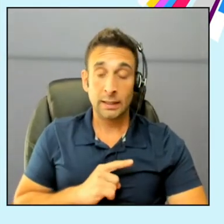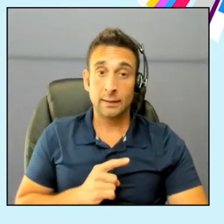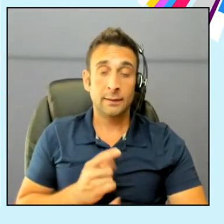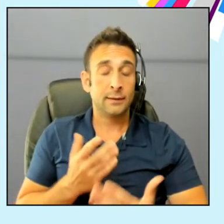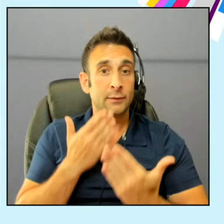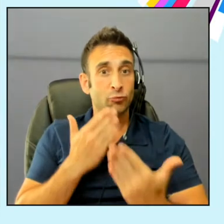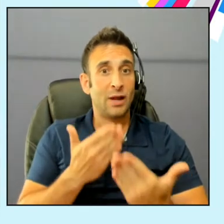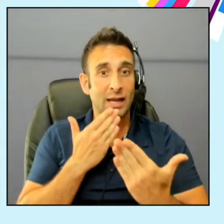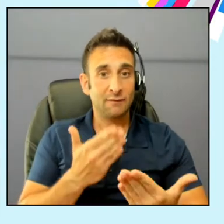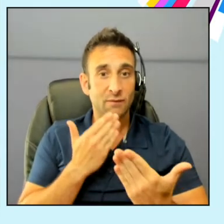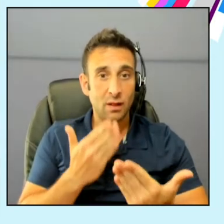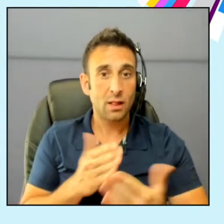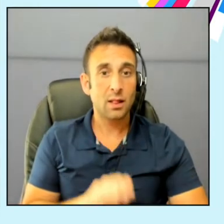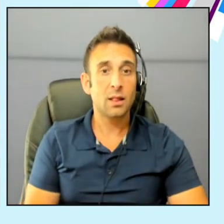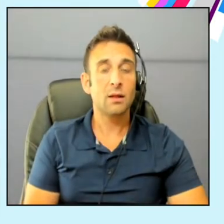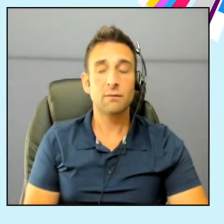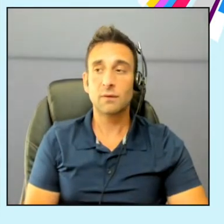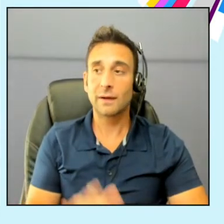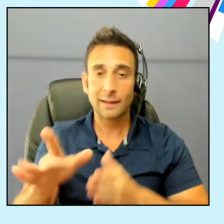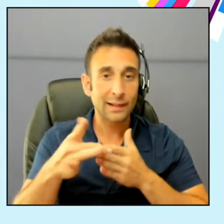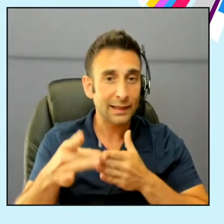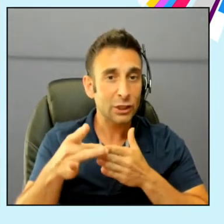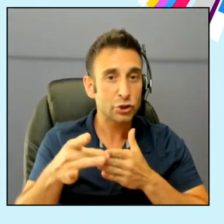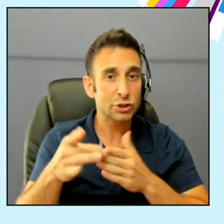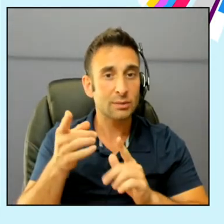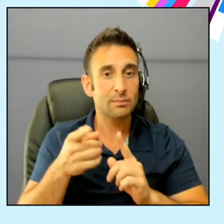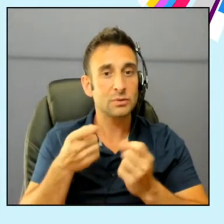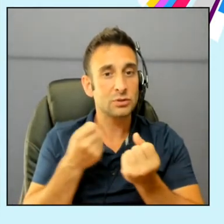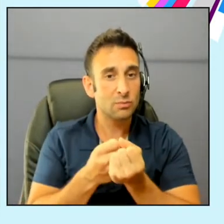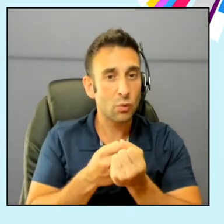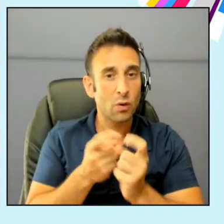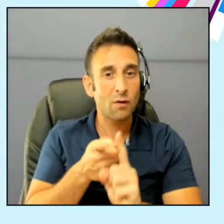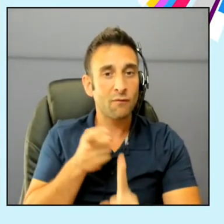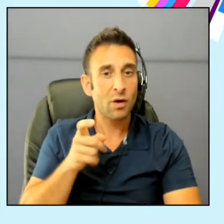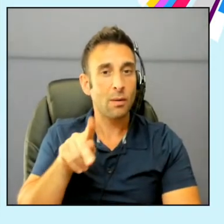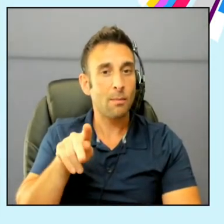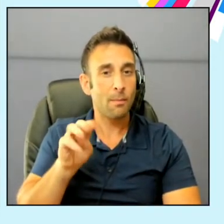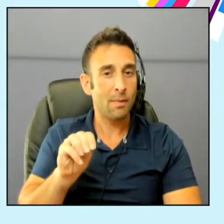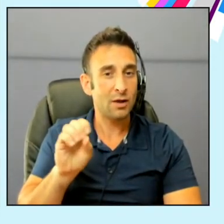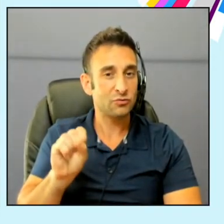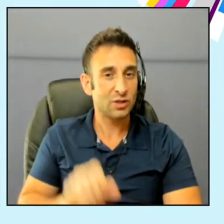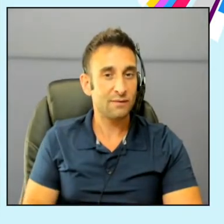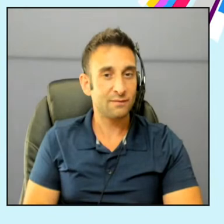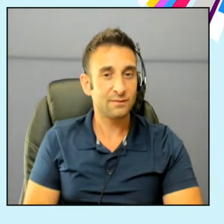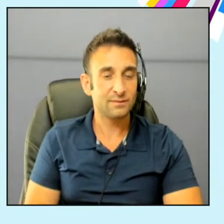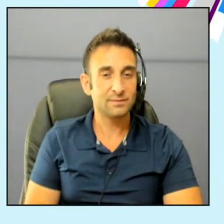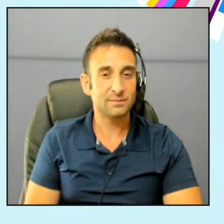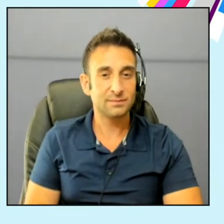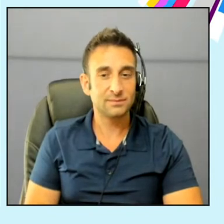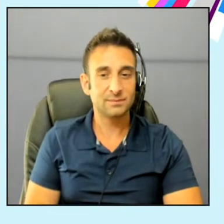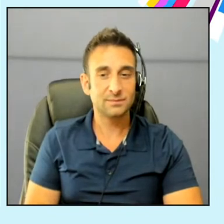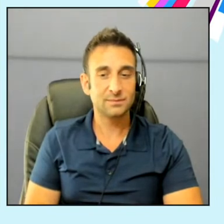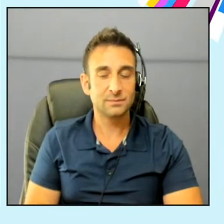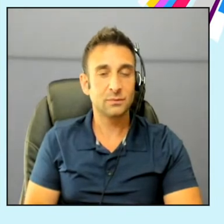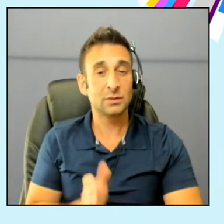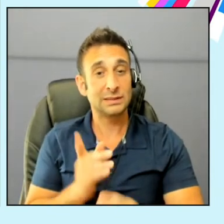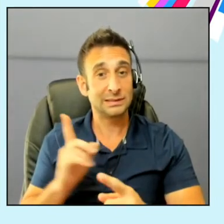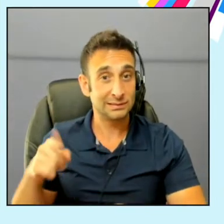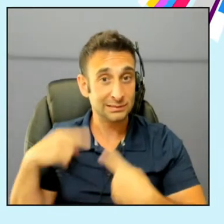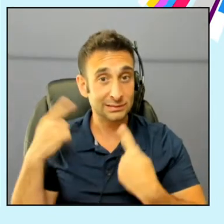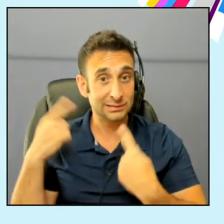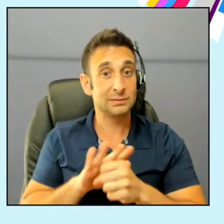sustained leadership and support from Microsoft. For example, through the COVID-19 Global